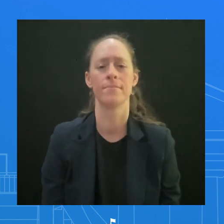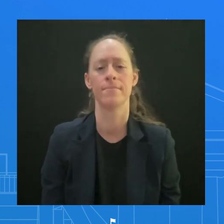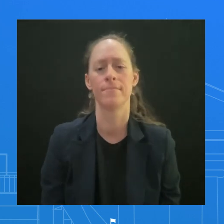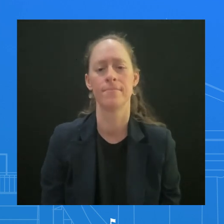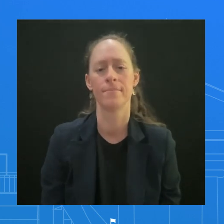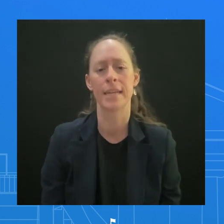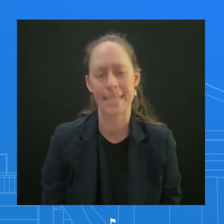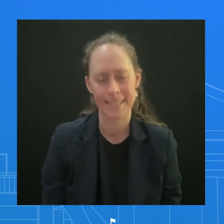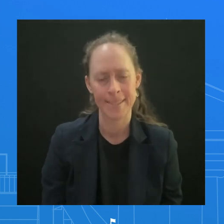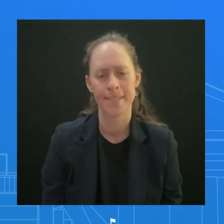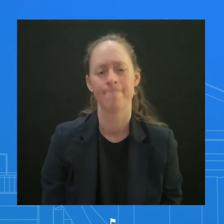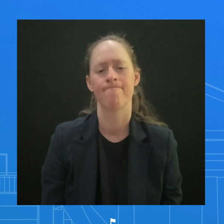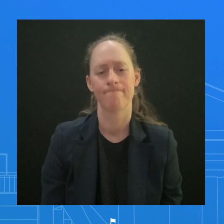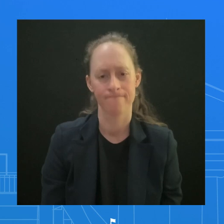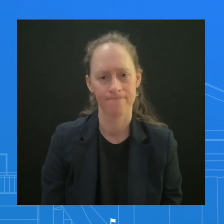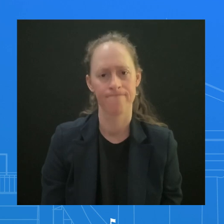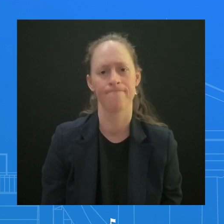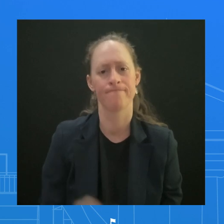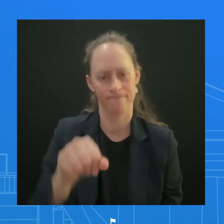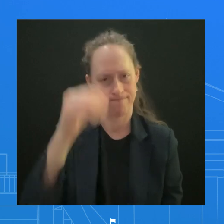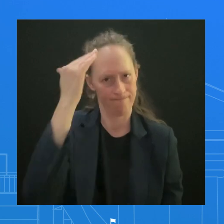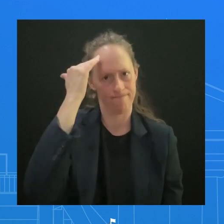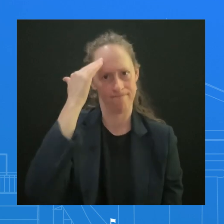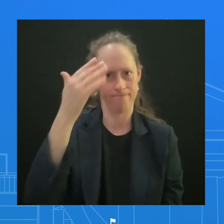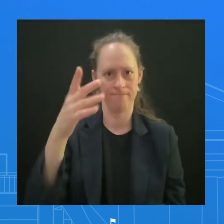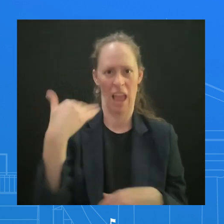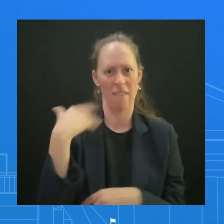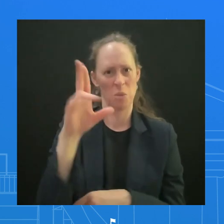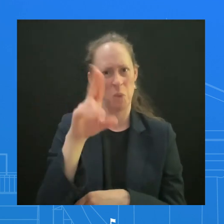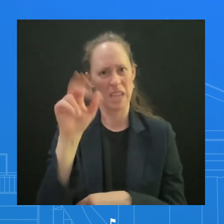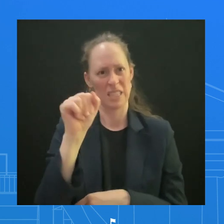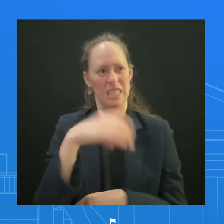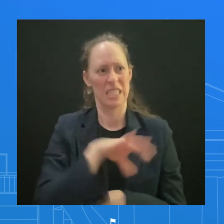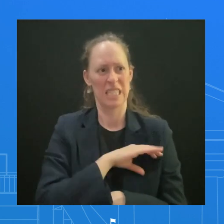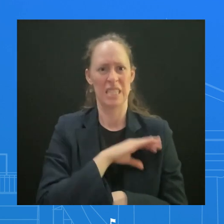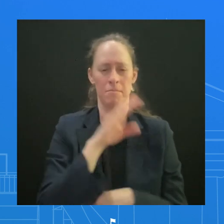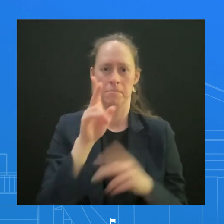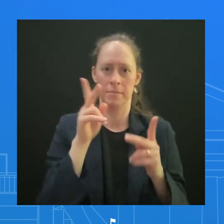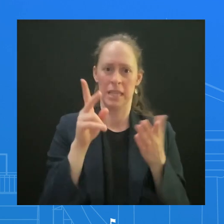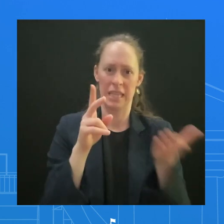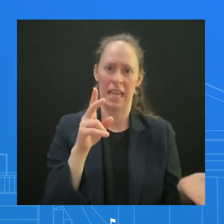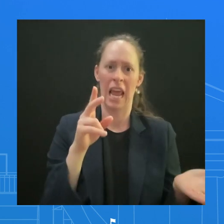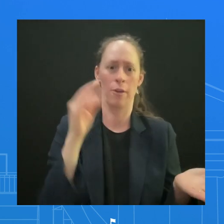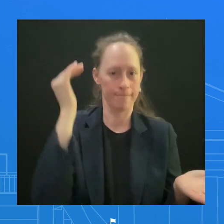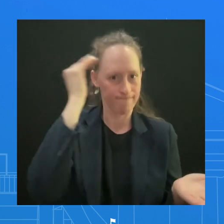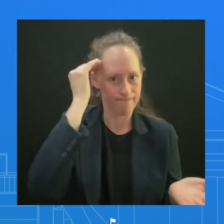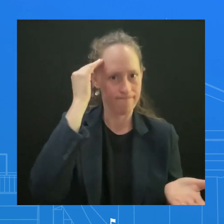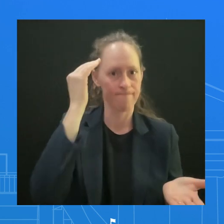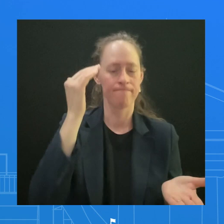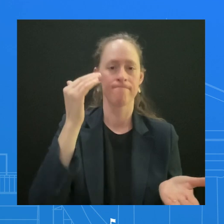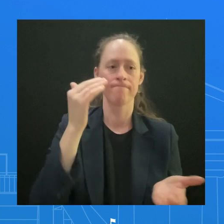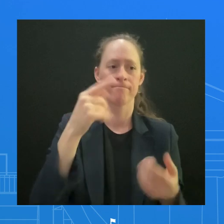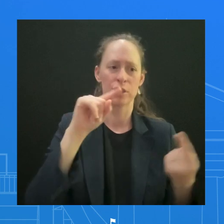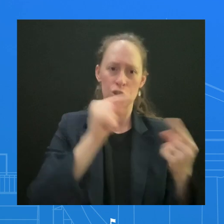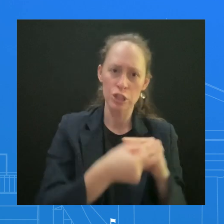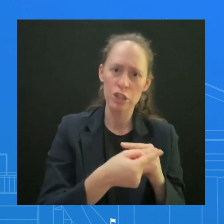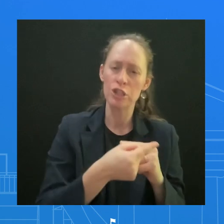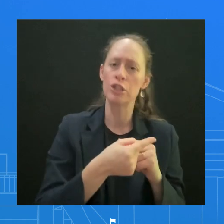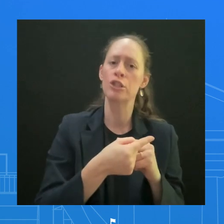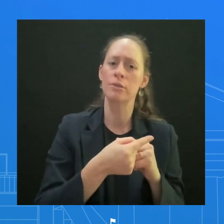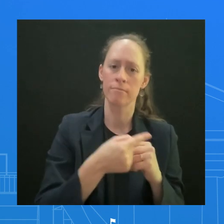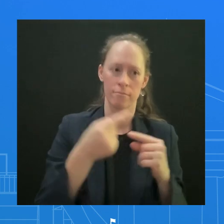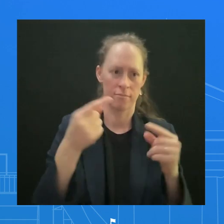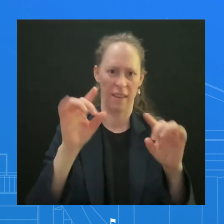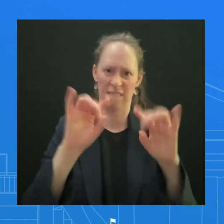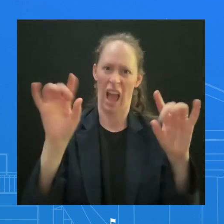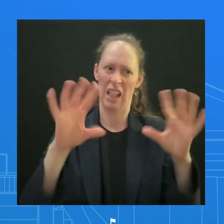risk and potential victims here, actually having become victims of some of the violence, and we're actively